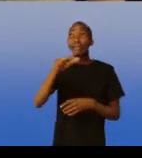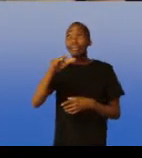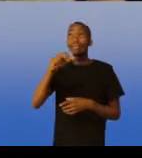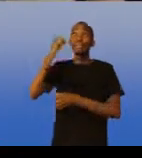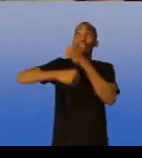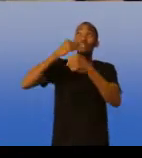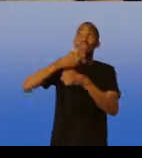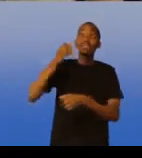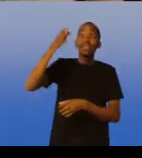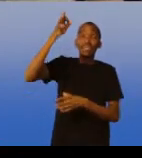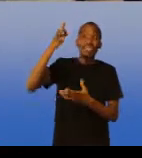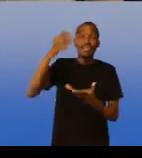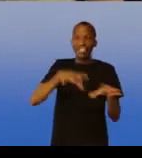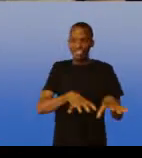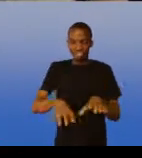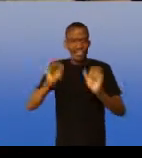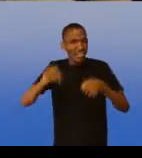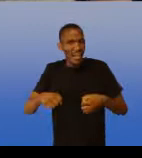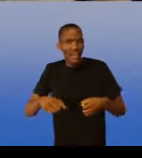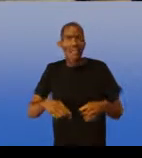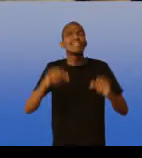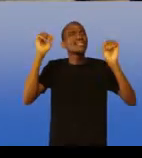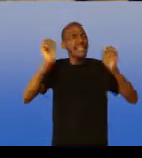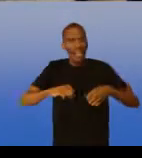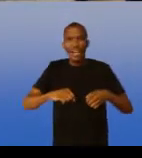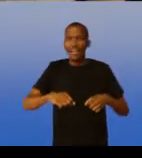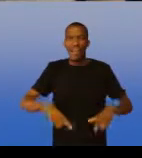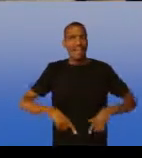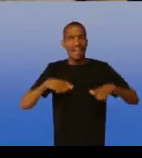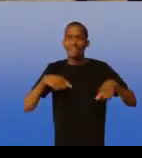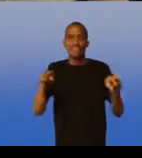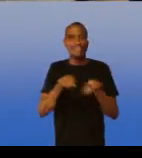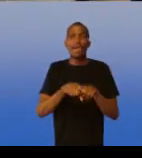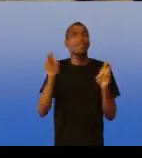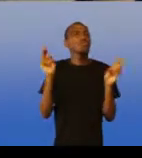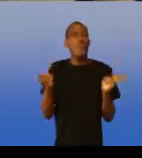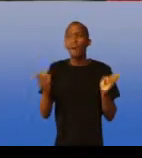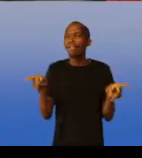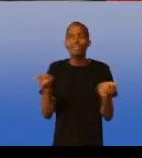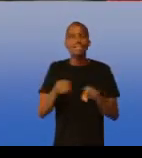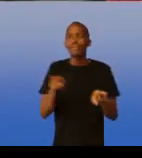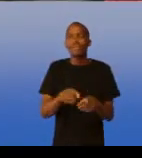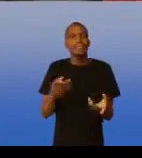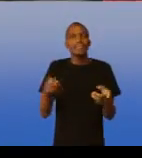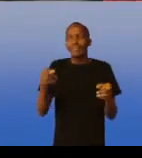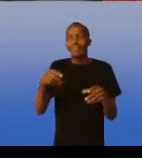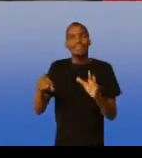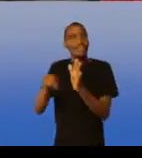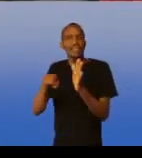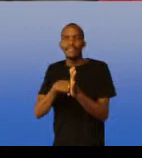It means you can have it all. You can live as normal life as you would even if you didn't have HIV. What I would say